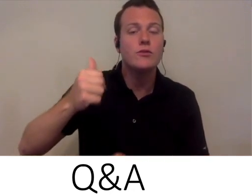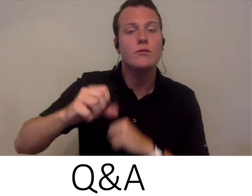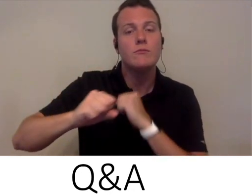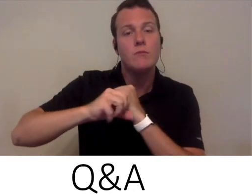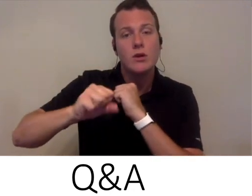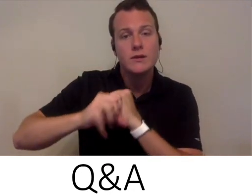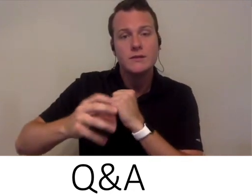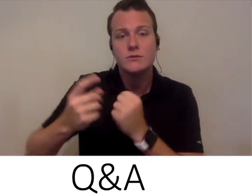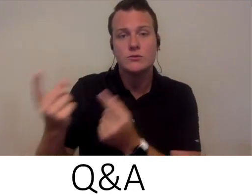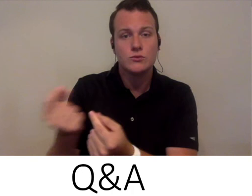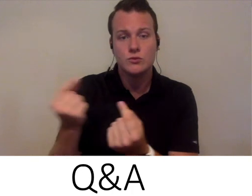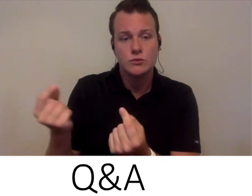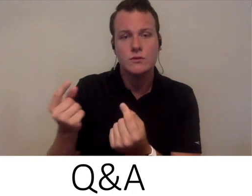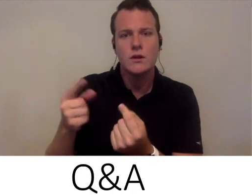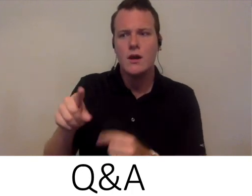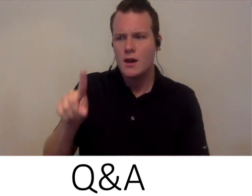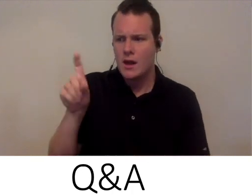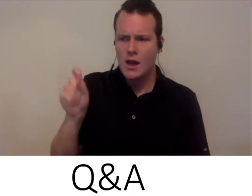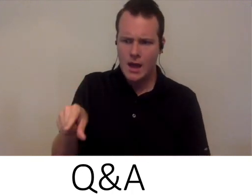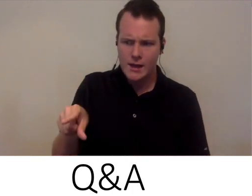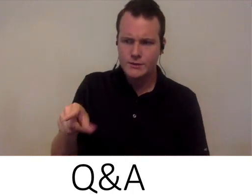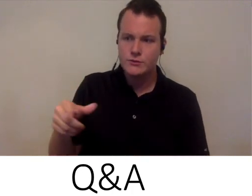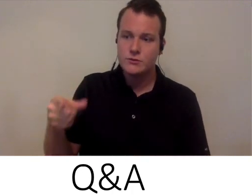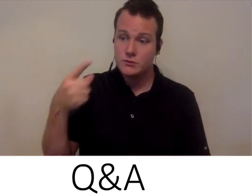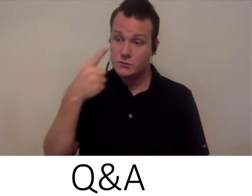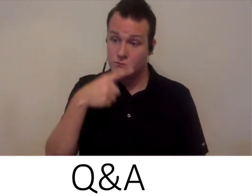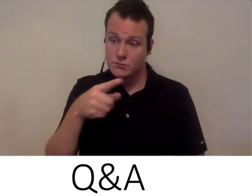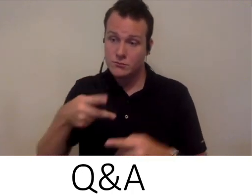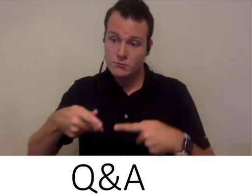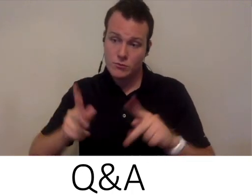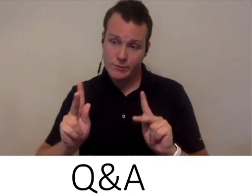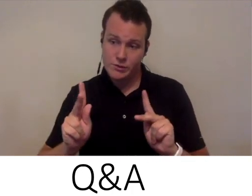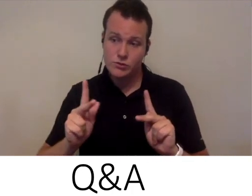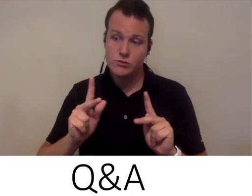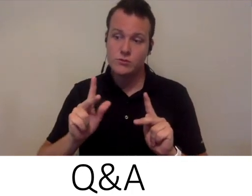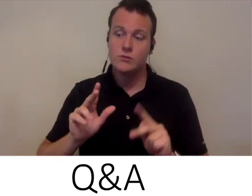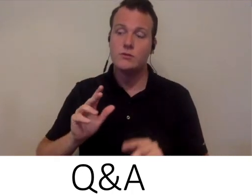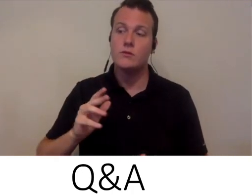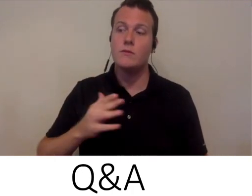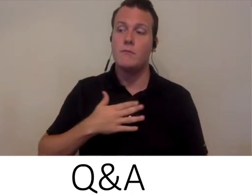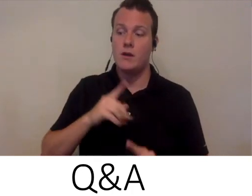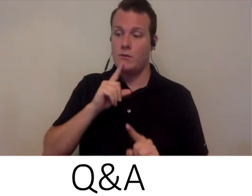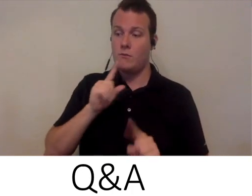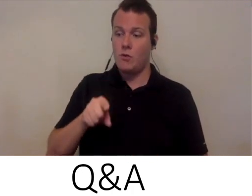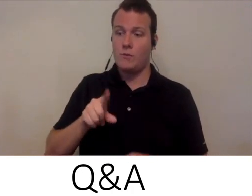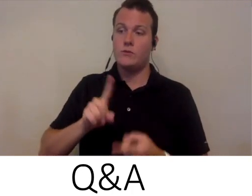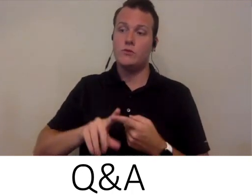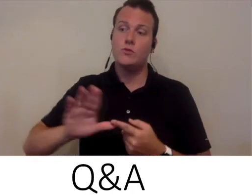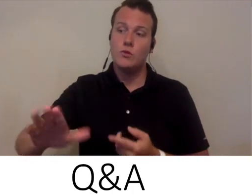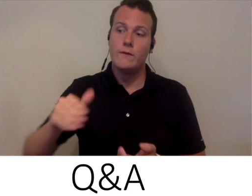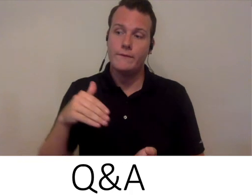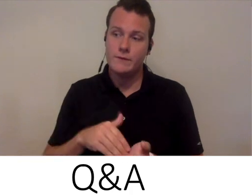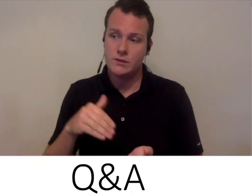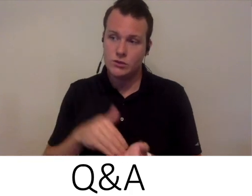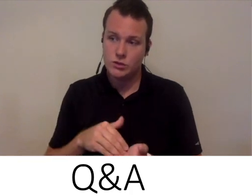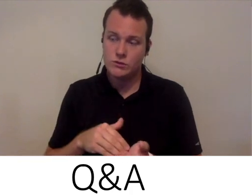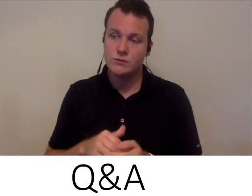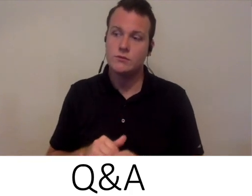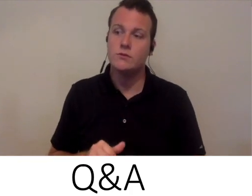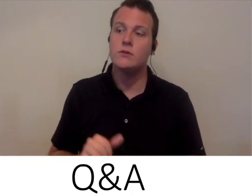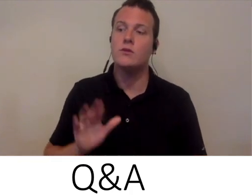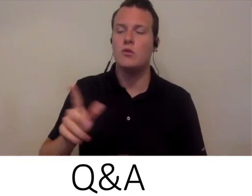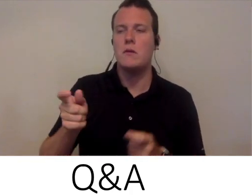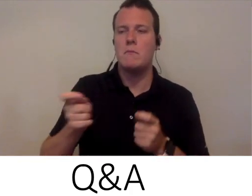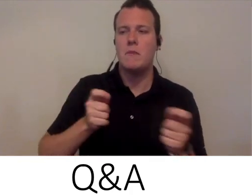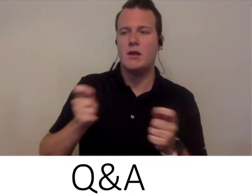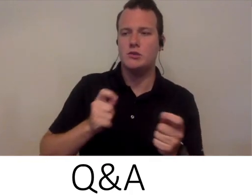do, ask that patient if you can have permission to send to their physician or their managing